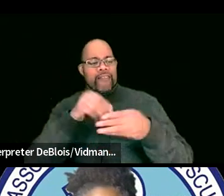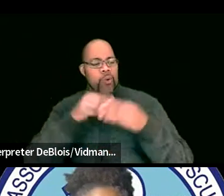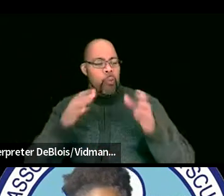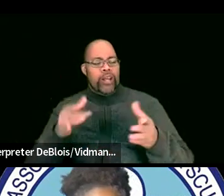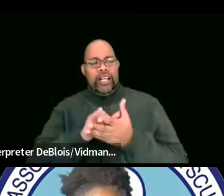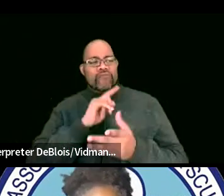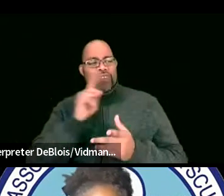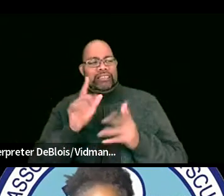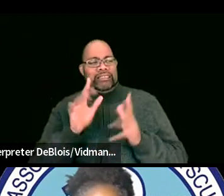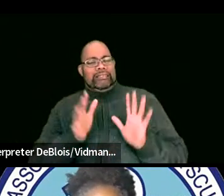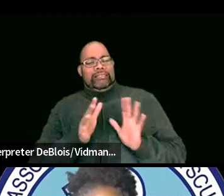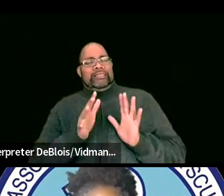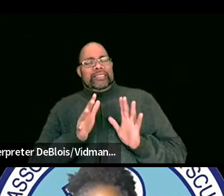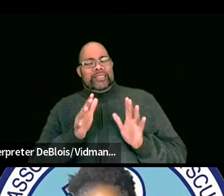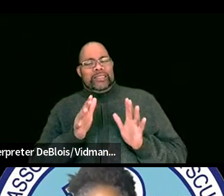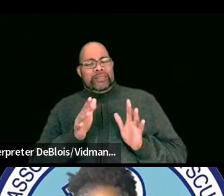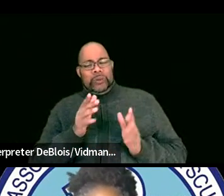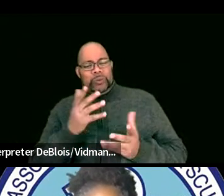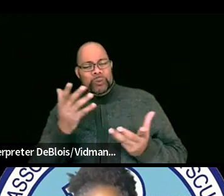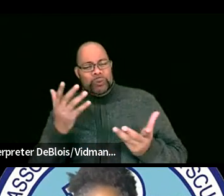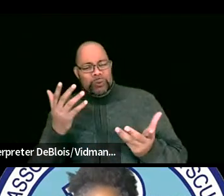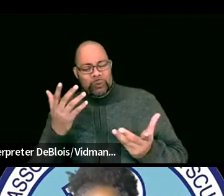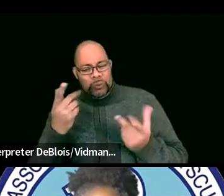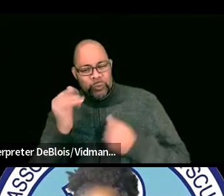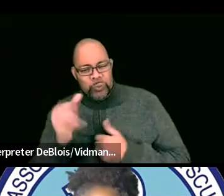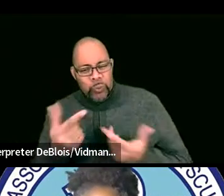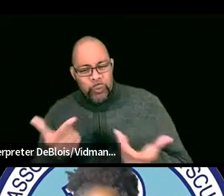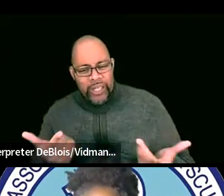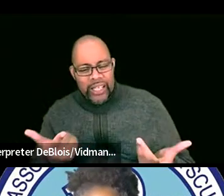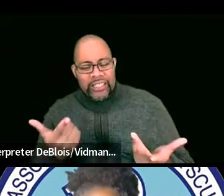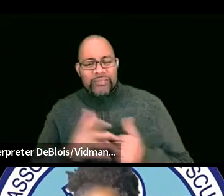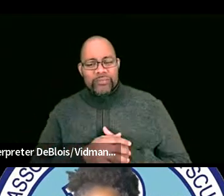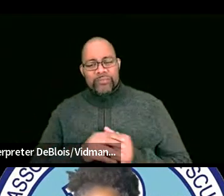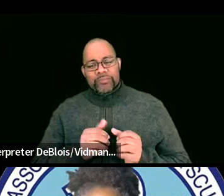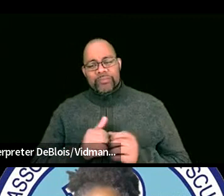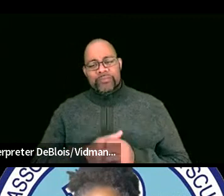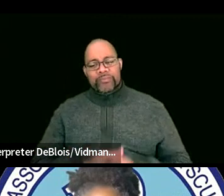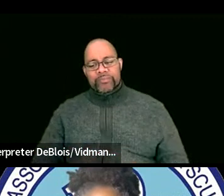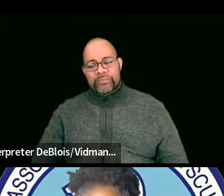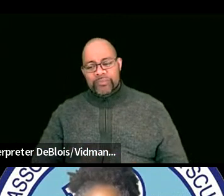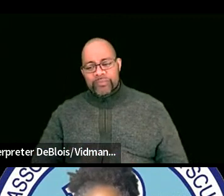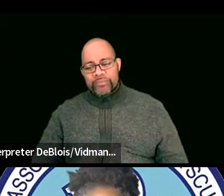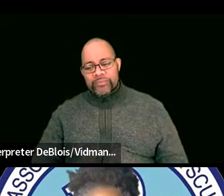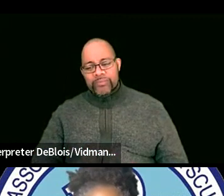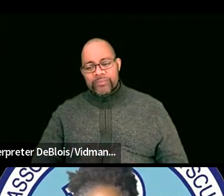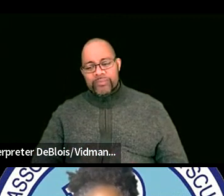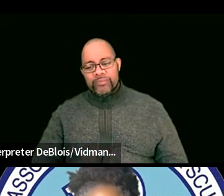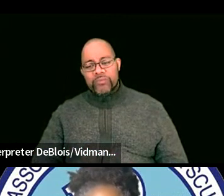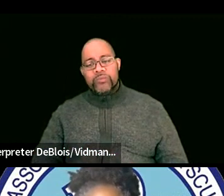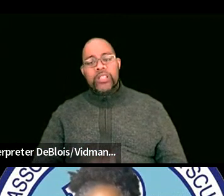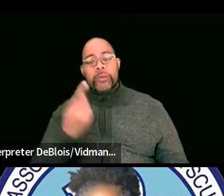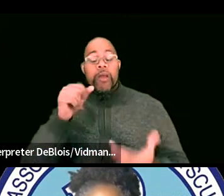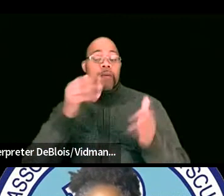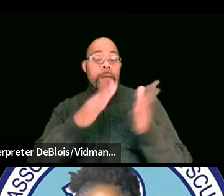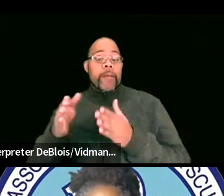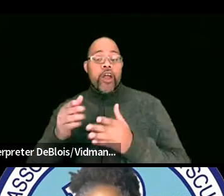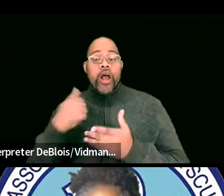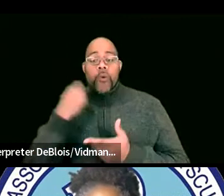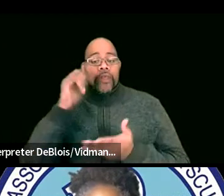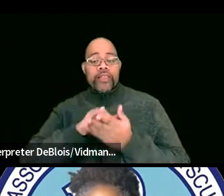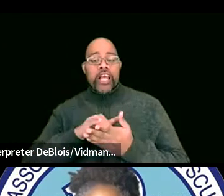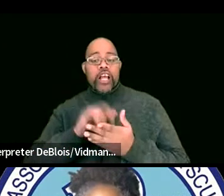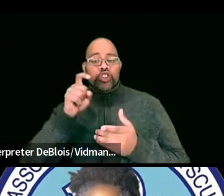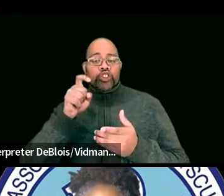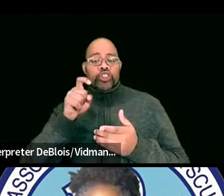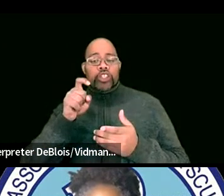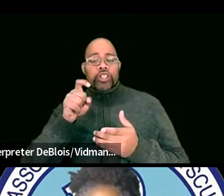very cringeworthy, if, you know, at a minimum. So it's something to just be prepared for. Like, I don't think it should be